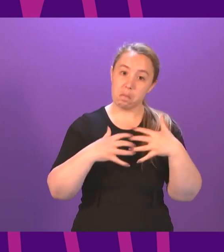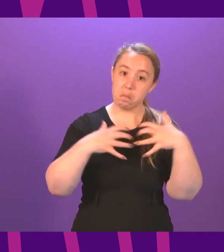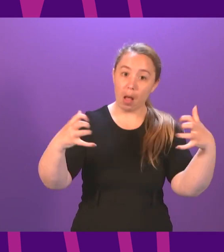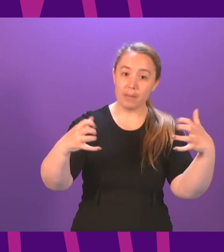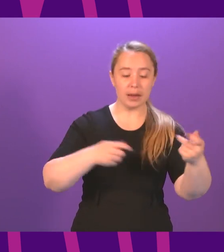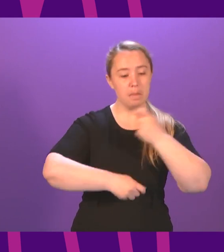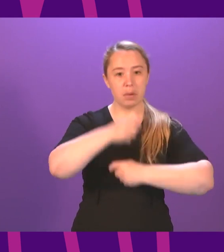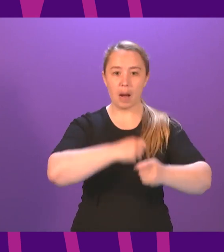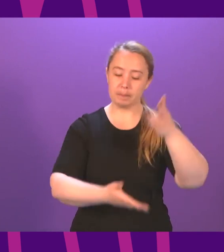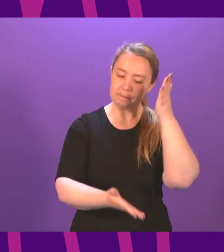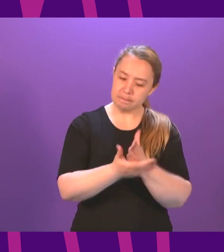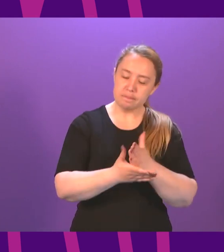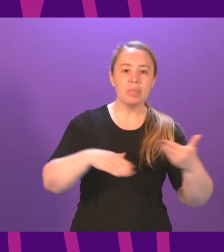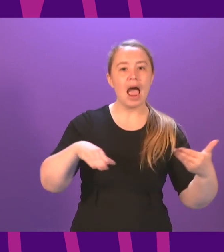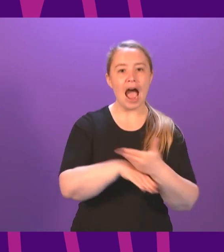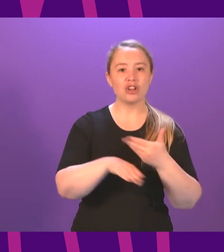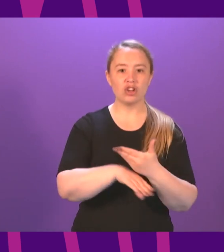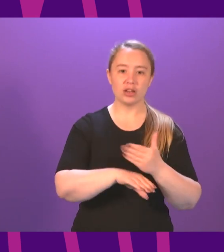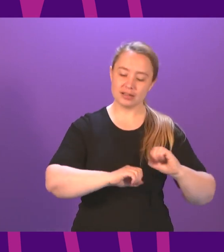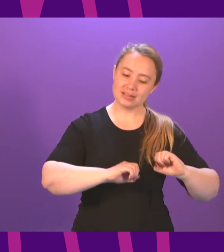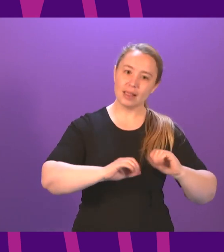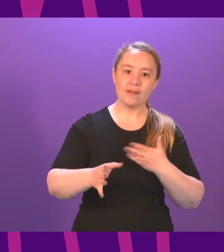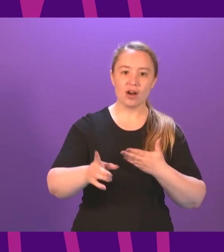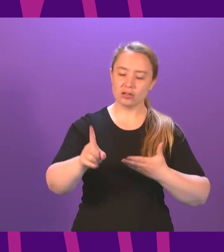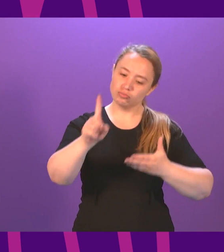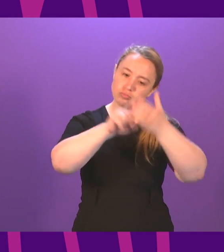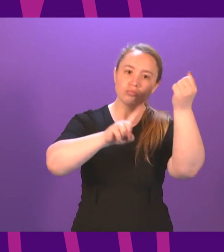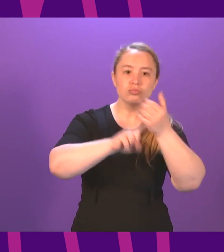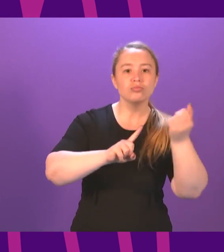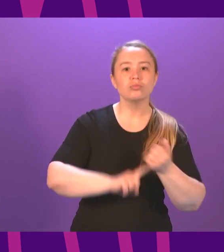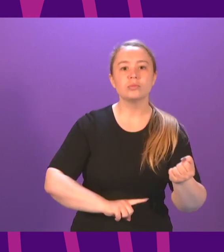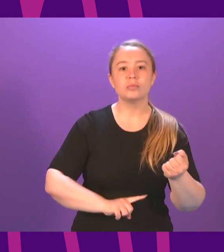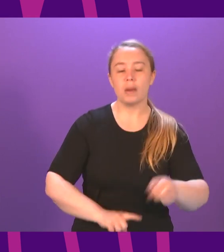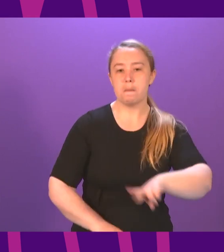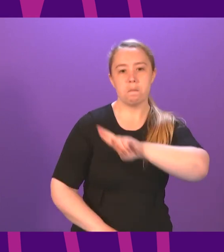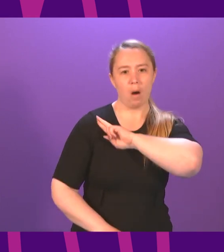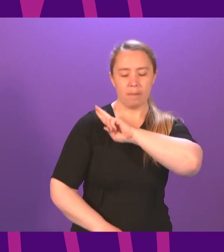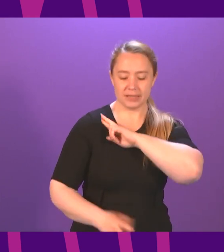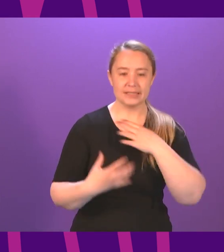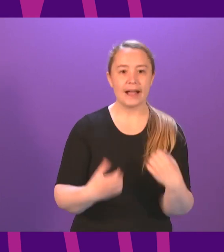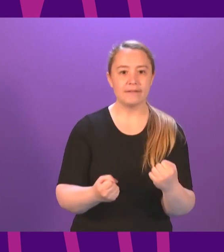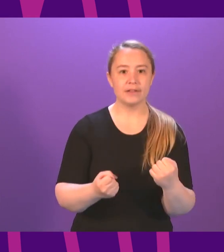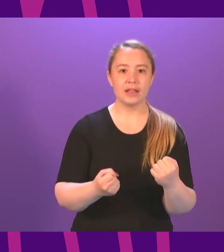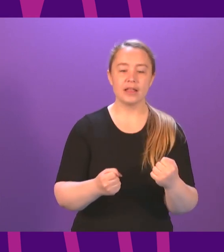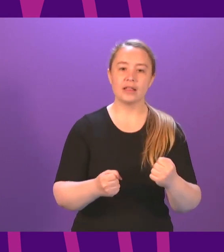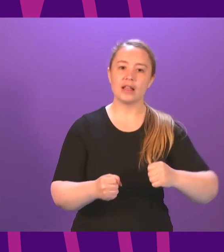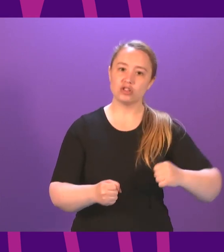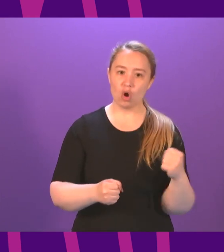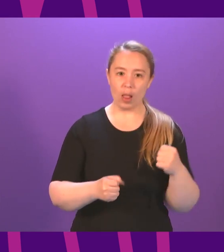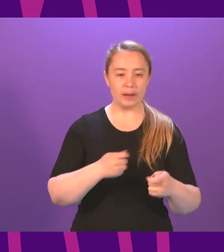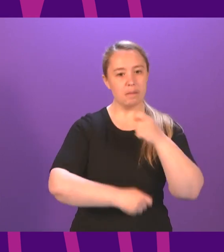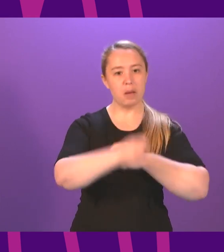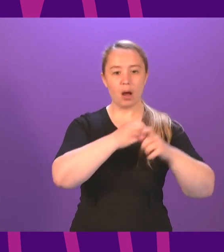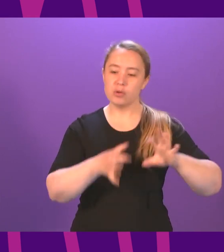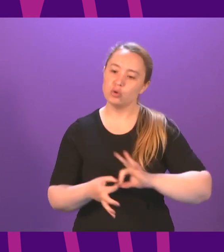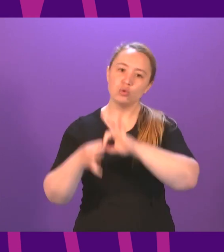of action, a parliament of delivery, a parliament of purpose, a parliament that unites this country and leads it in a national